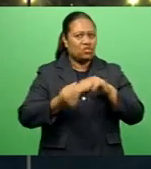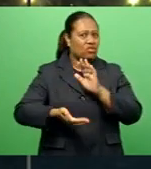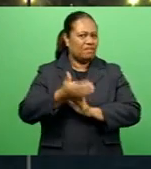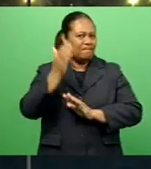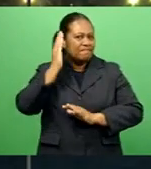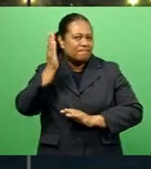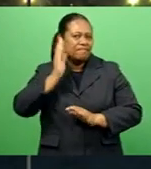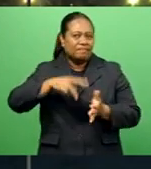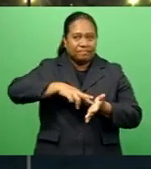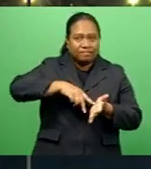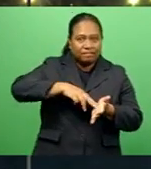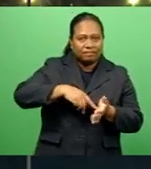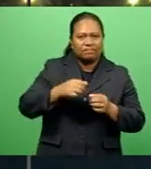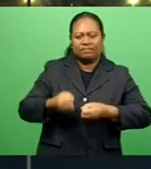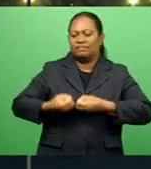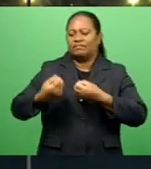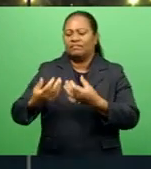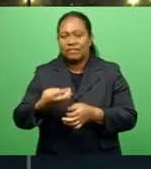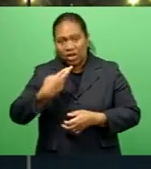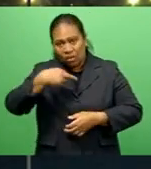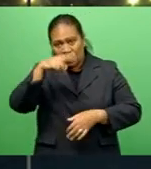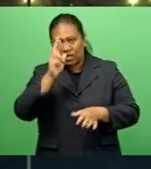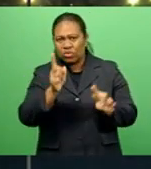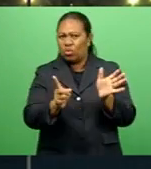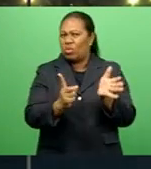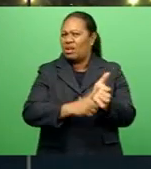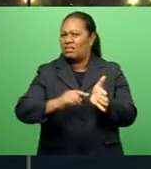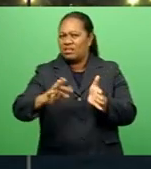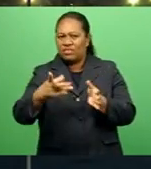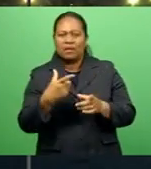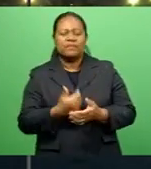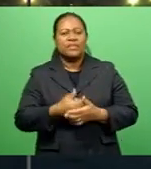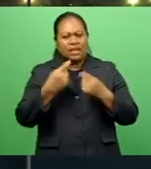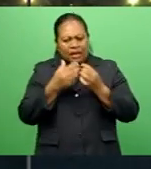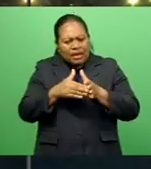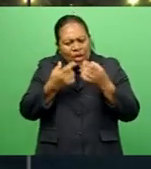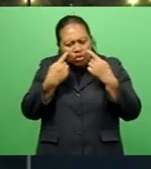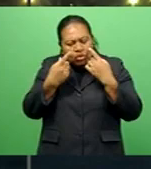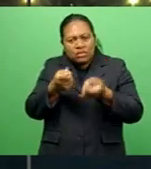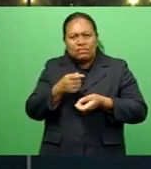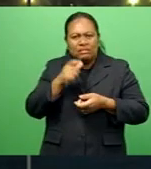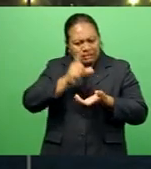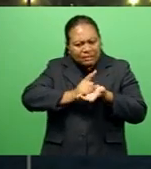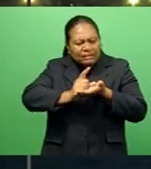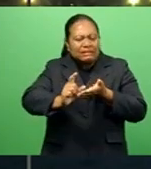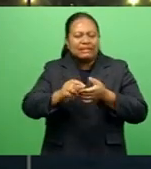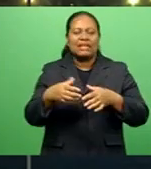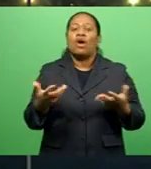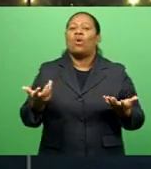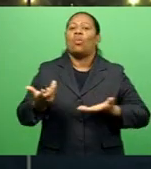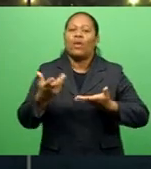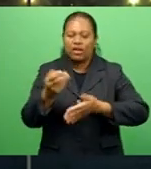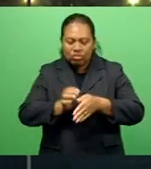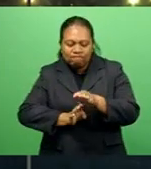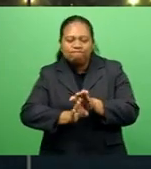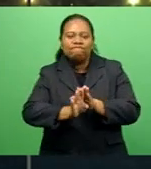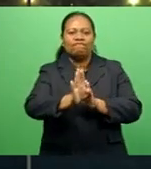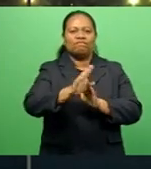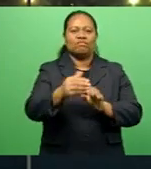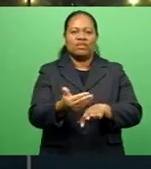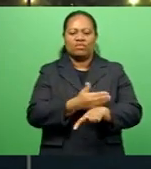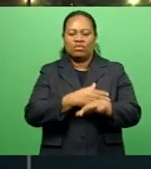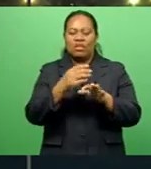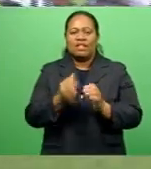Rugby League has given Ratu Latianara College a clear idea on what to improve before heading into the